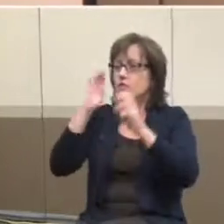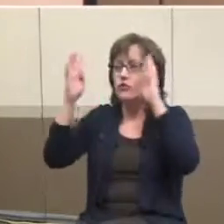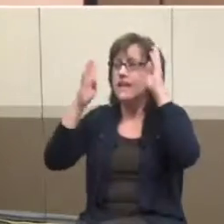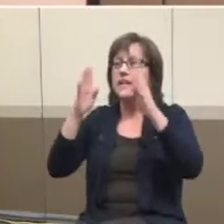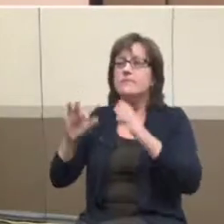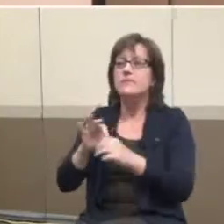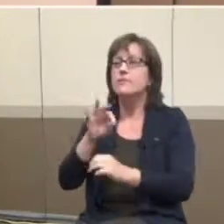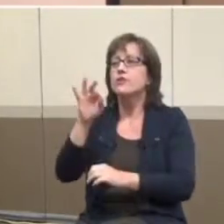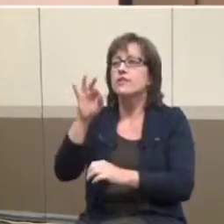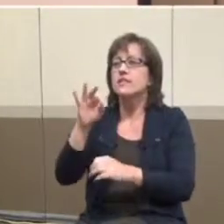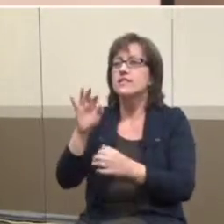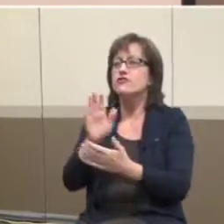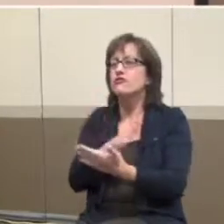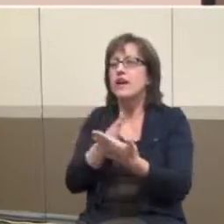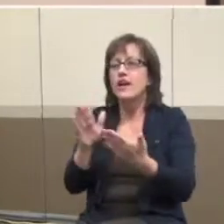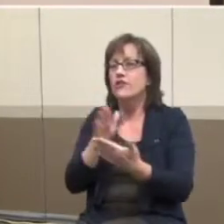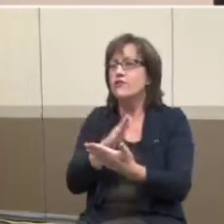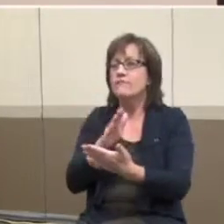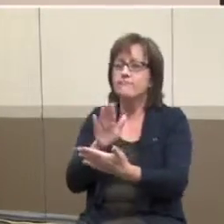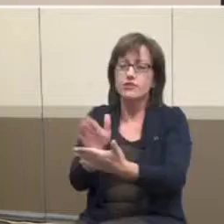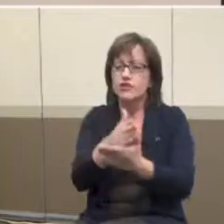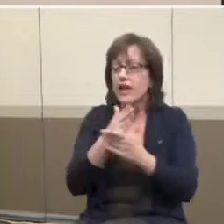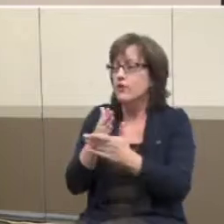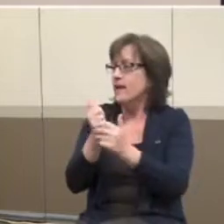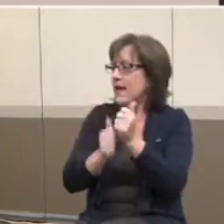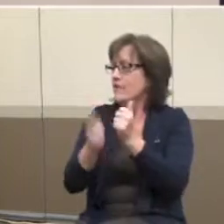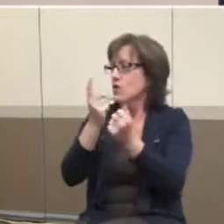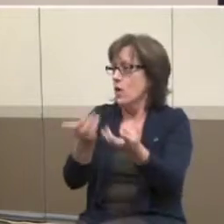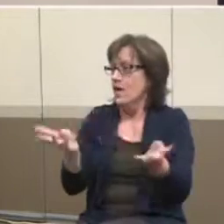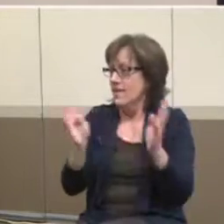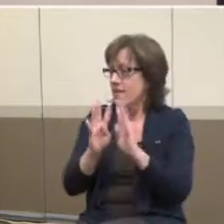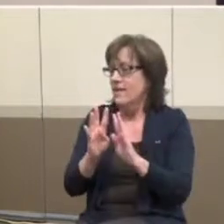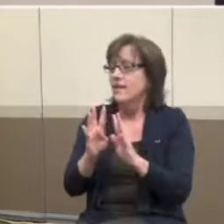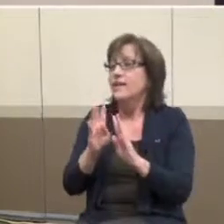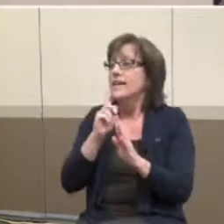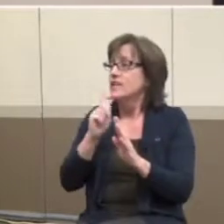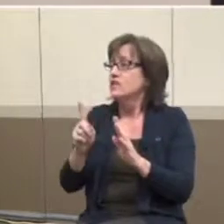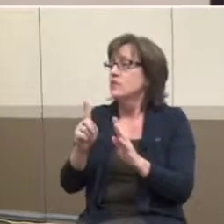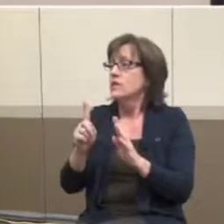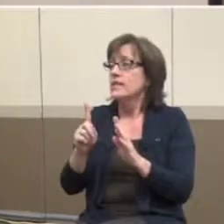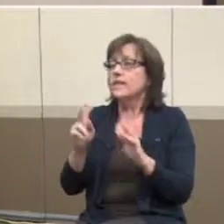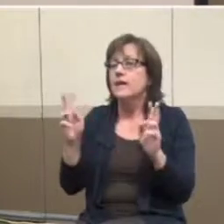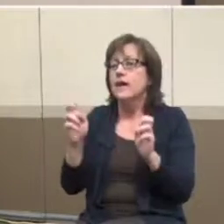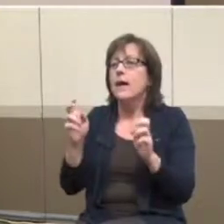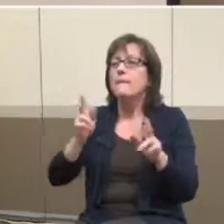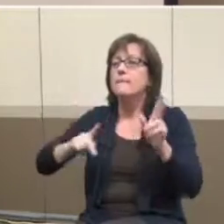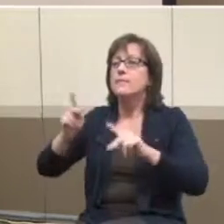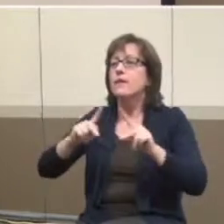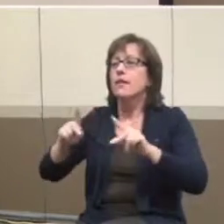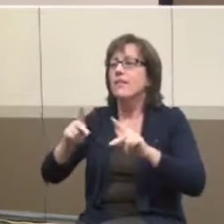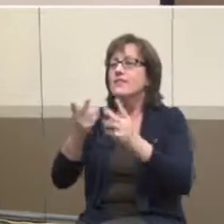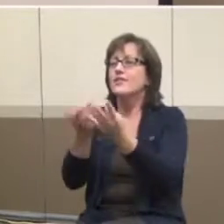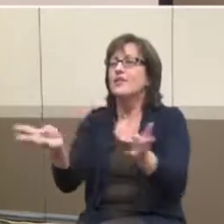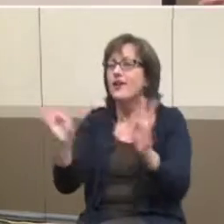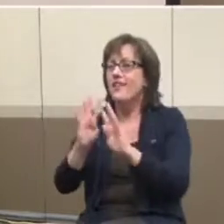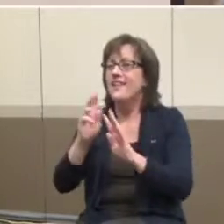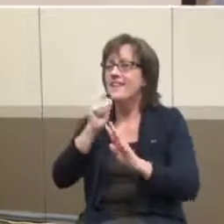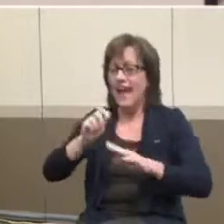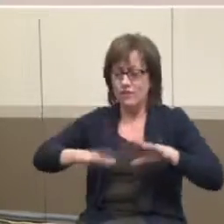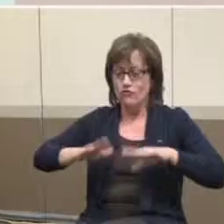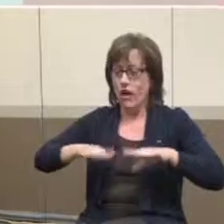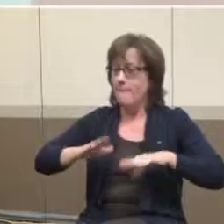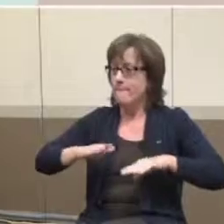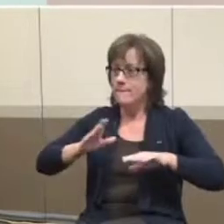by everyone in the circle. A drum circle is really a people circle. So you